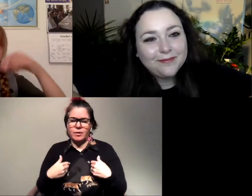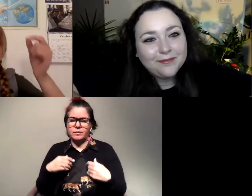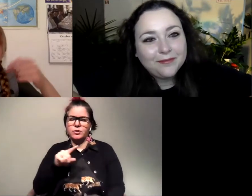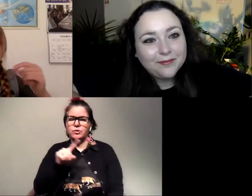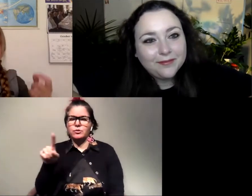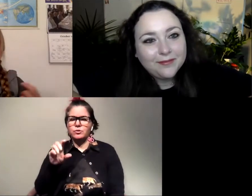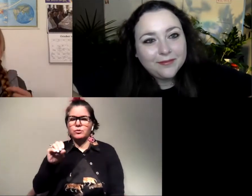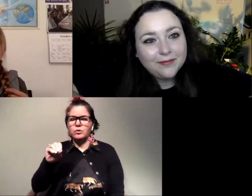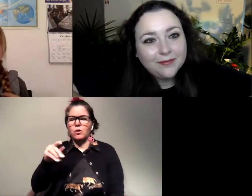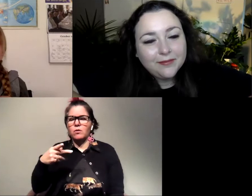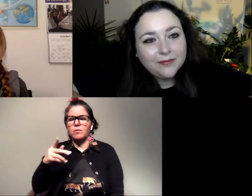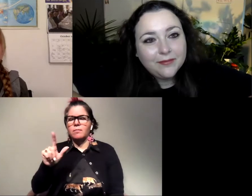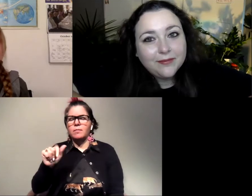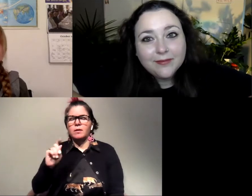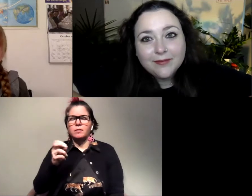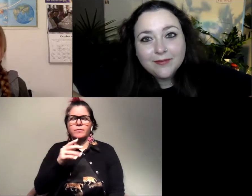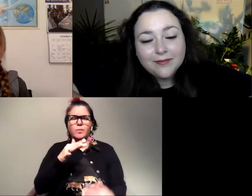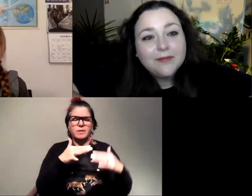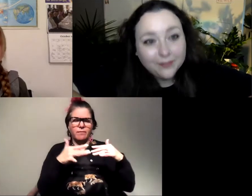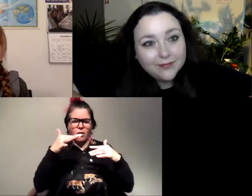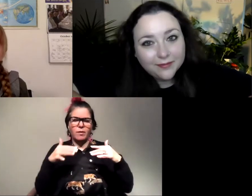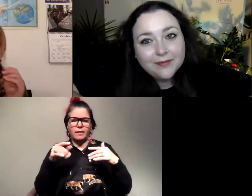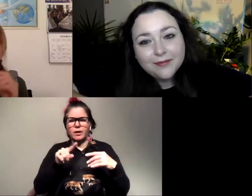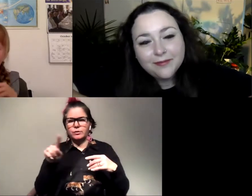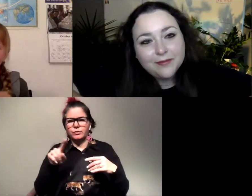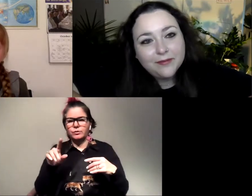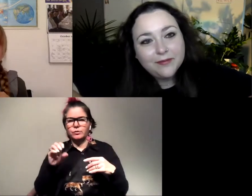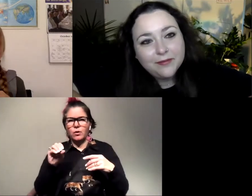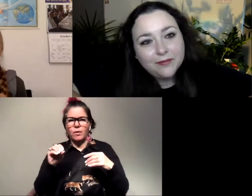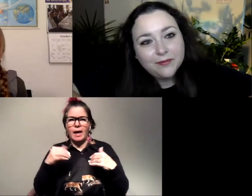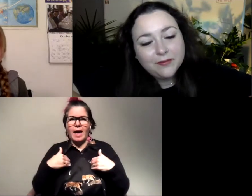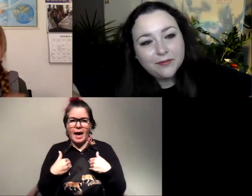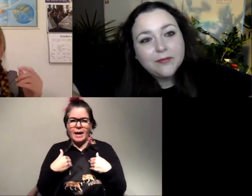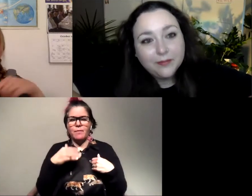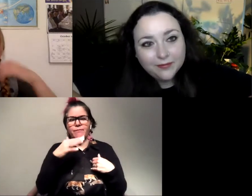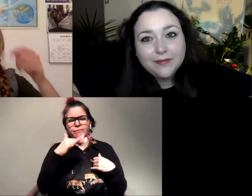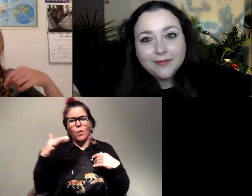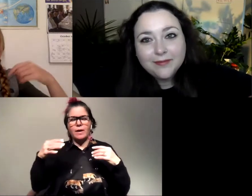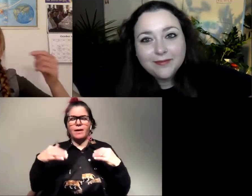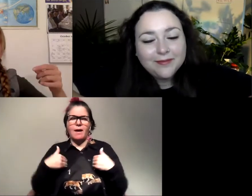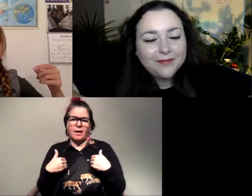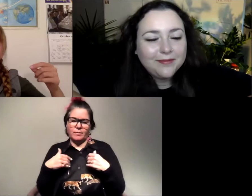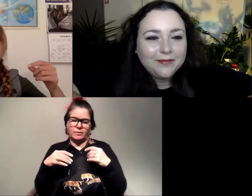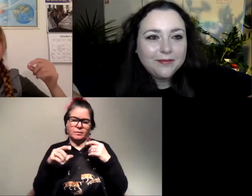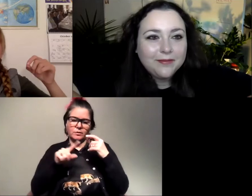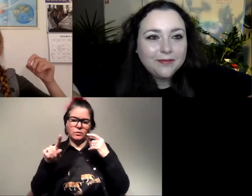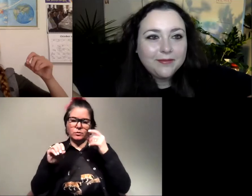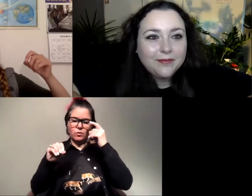means floating. Zoo is like if you go to the zoo. So floating animals in the